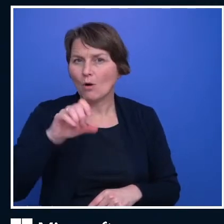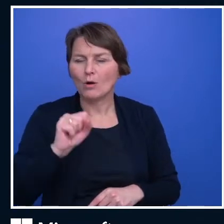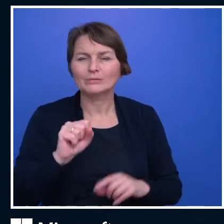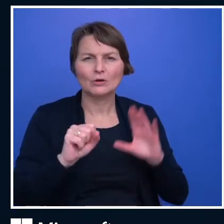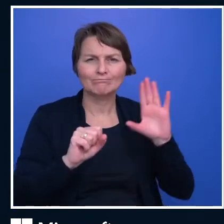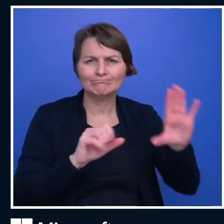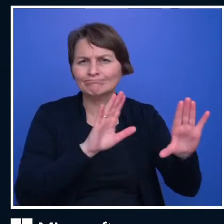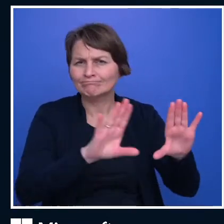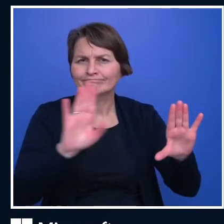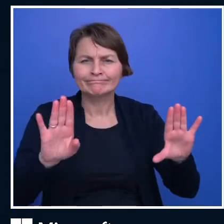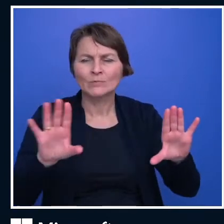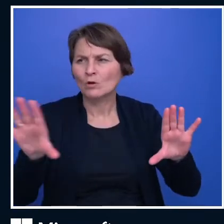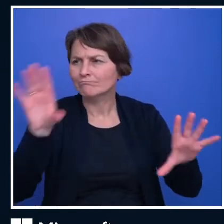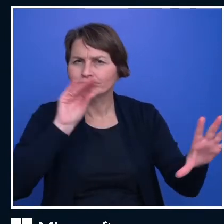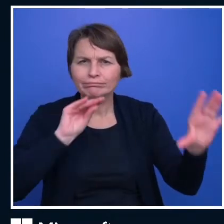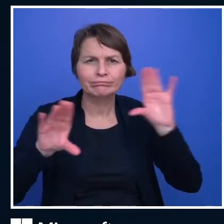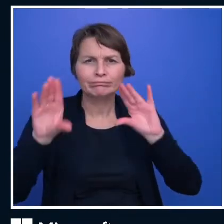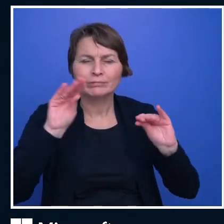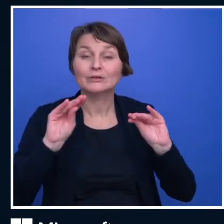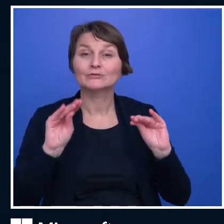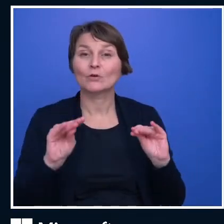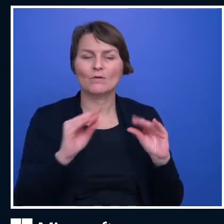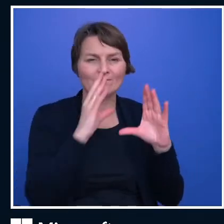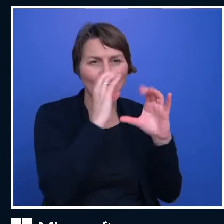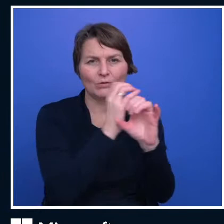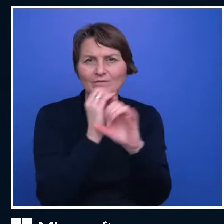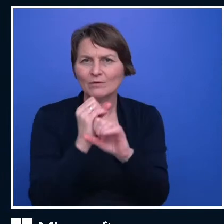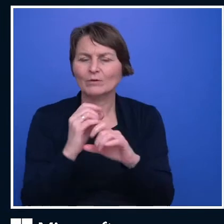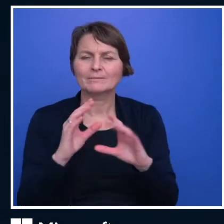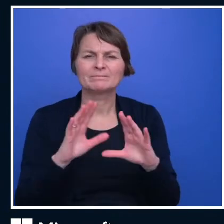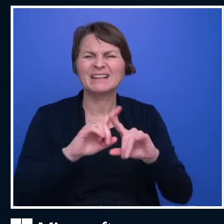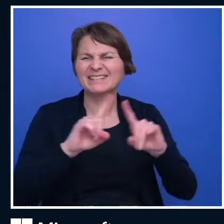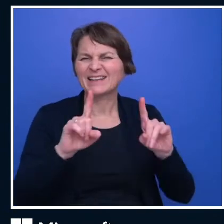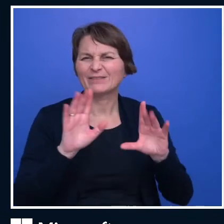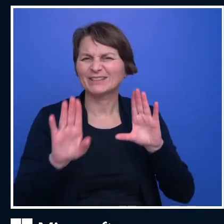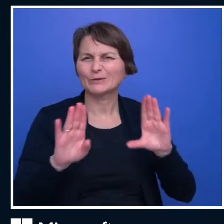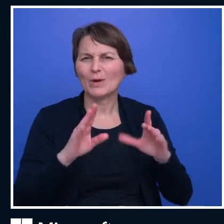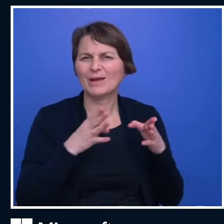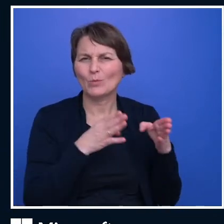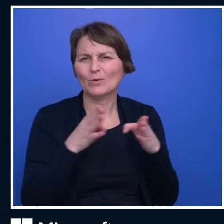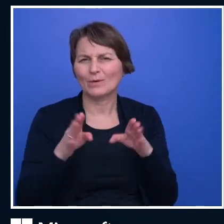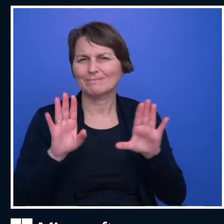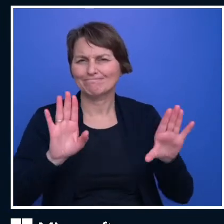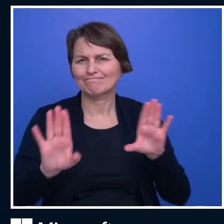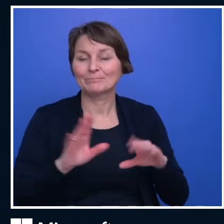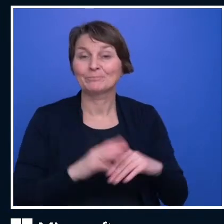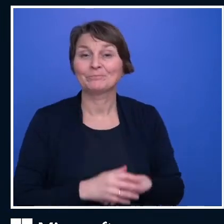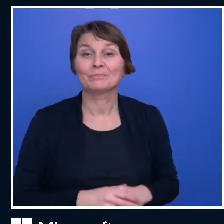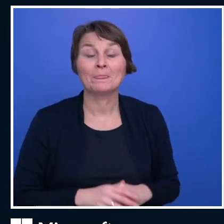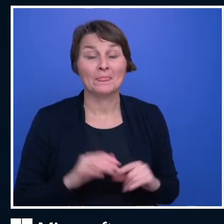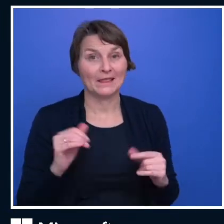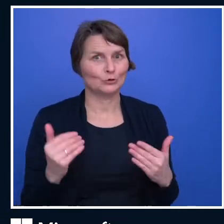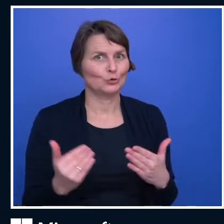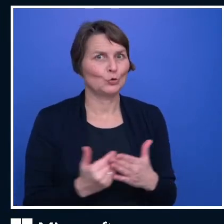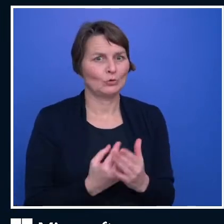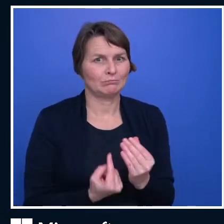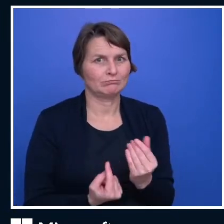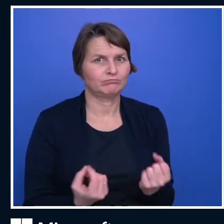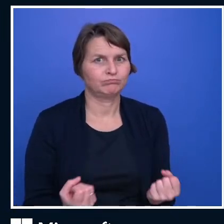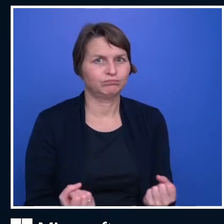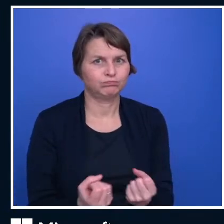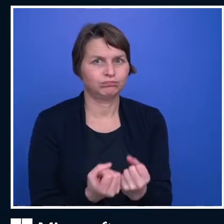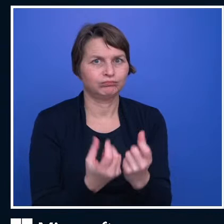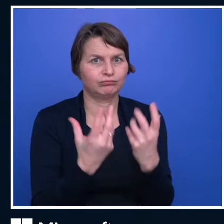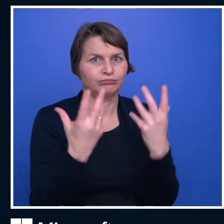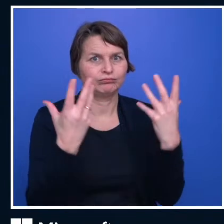stuffs, because how to make a pipeline, how to do those things. So because it's a new thing that's coming up, and it's really important to